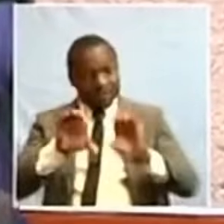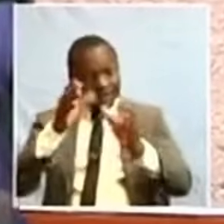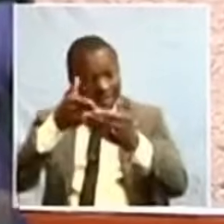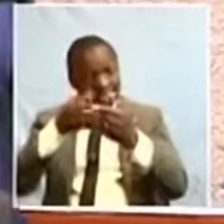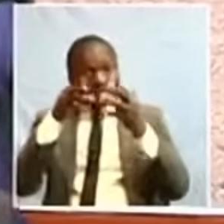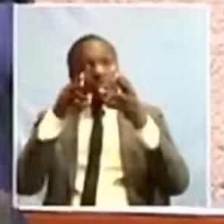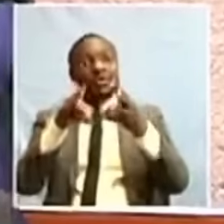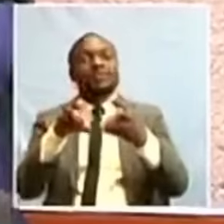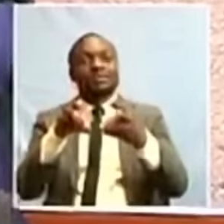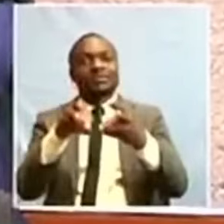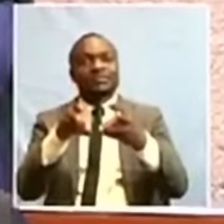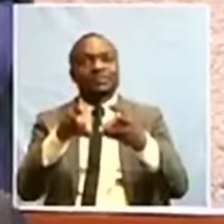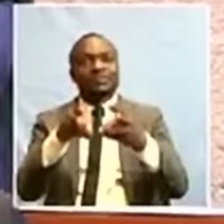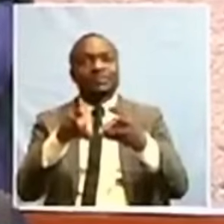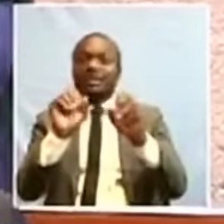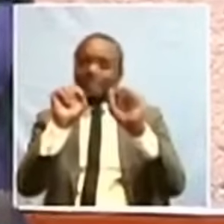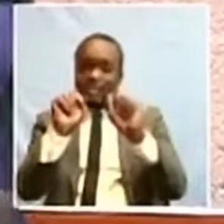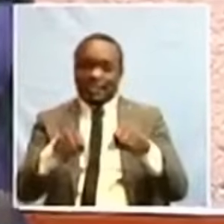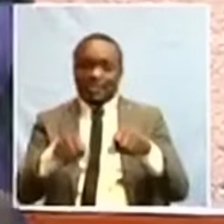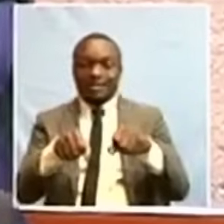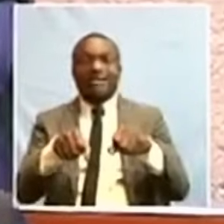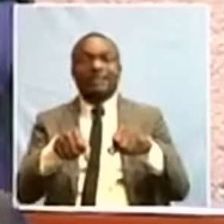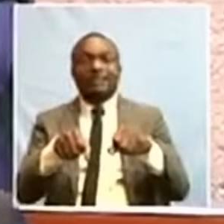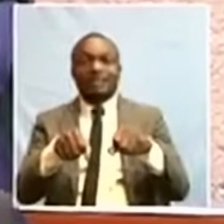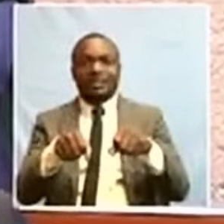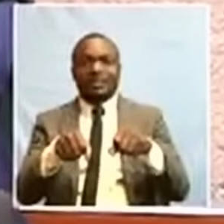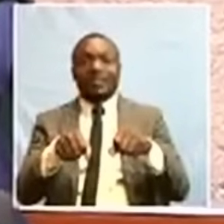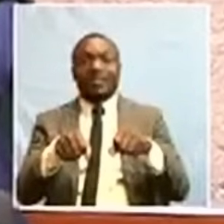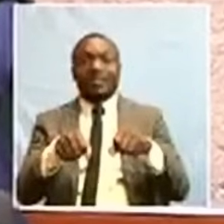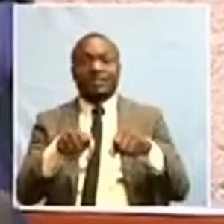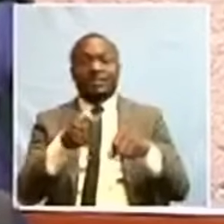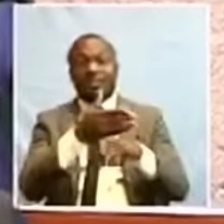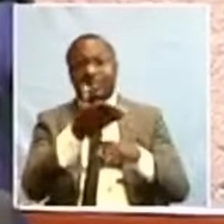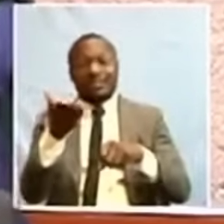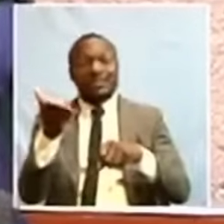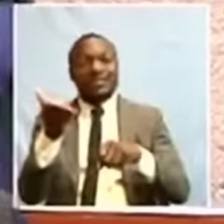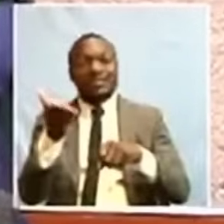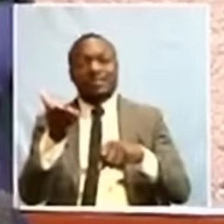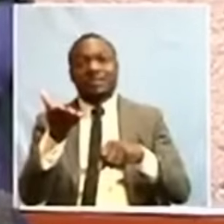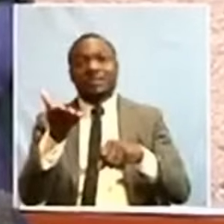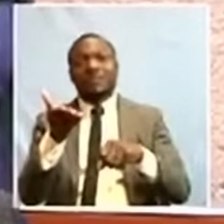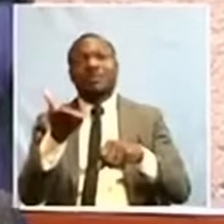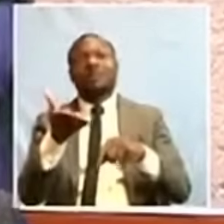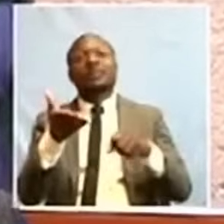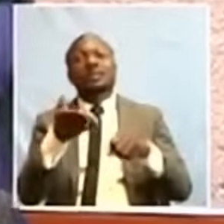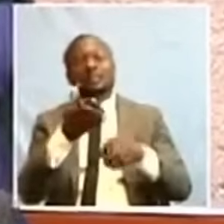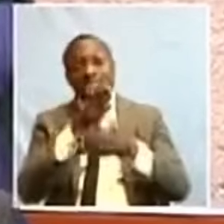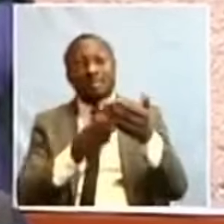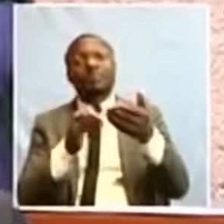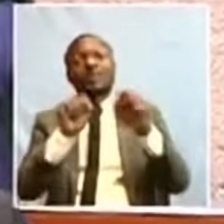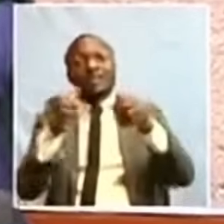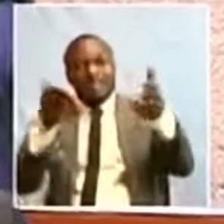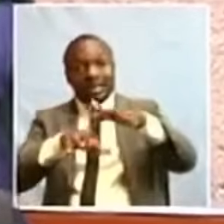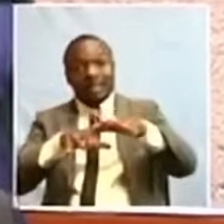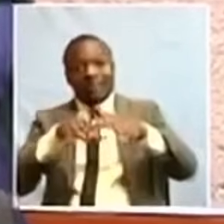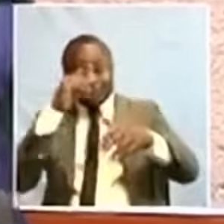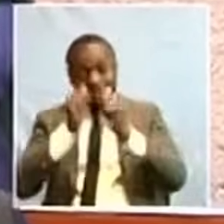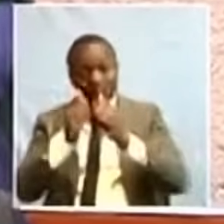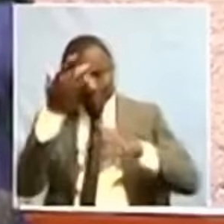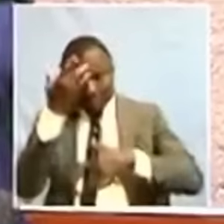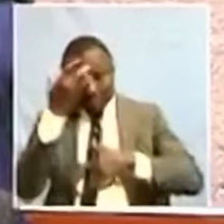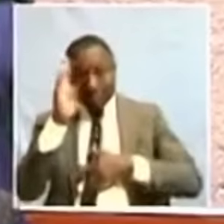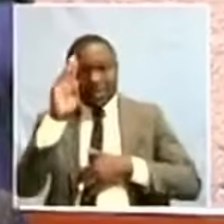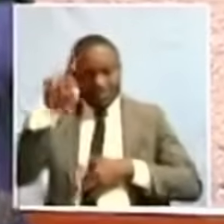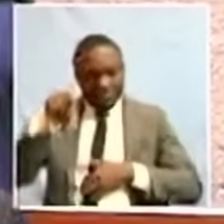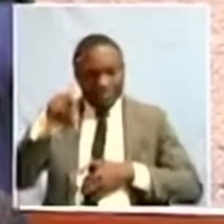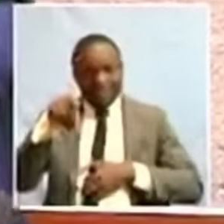path, we may end up losing some of them to diseases such as BP and the diabetes? I thank you so